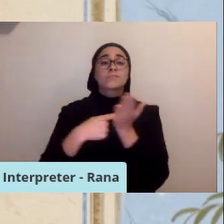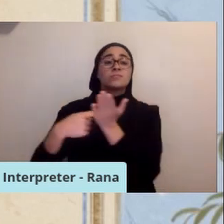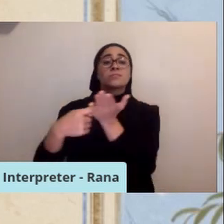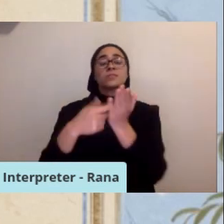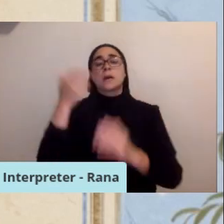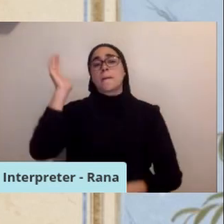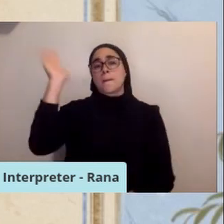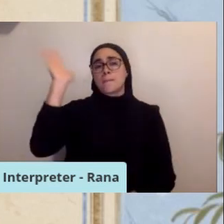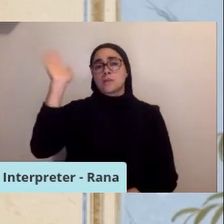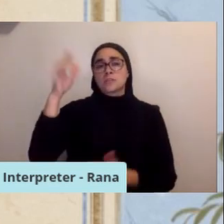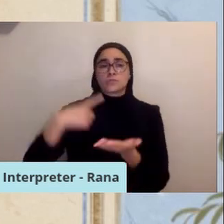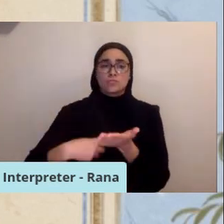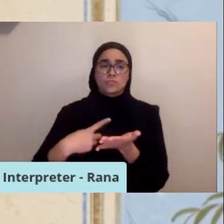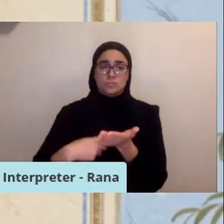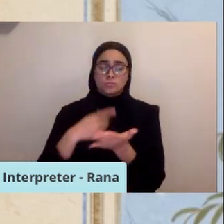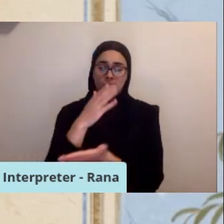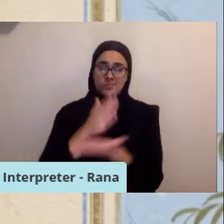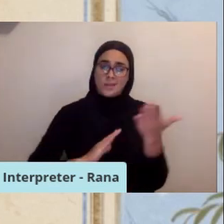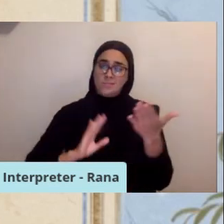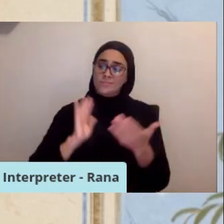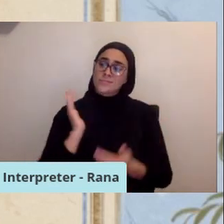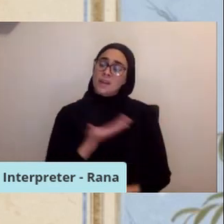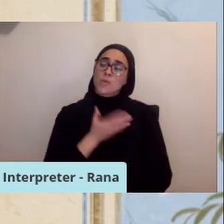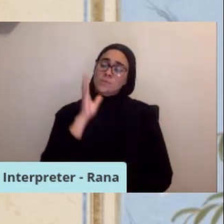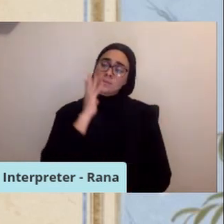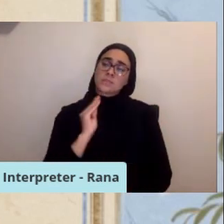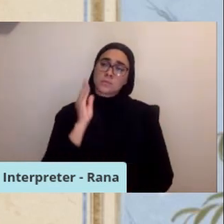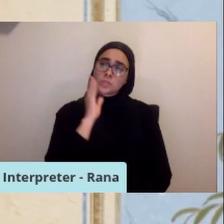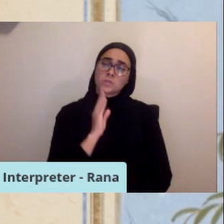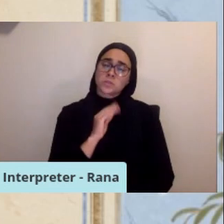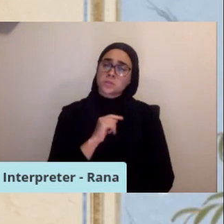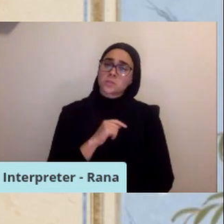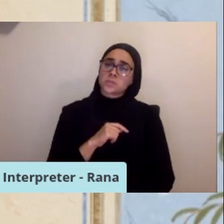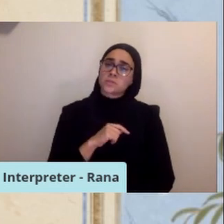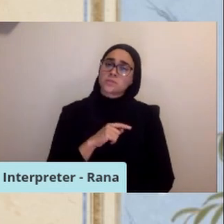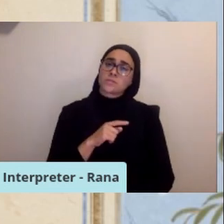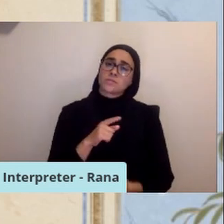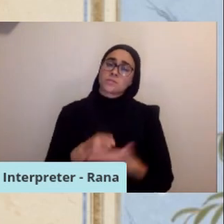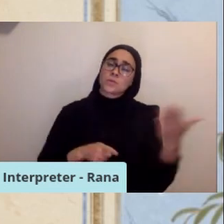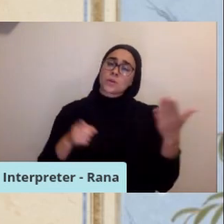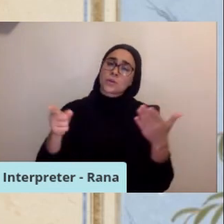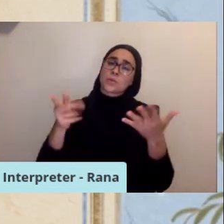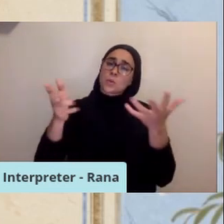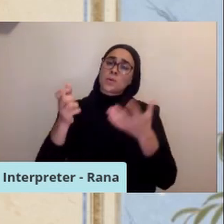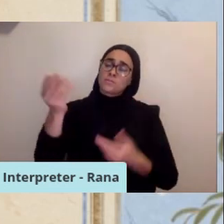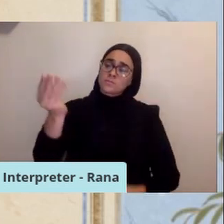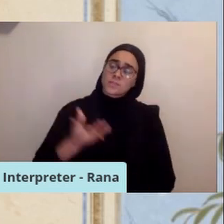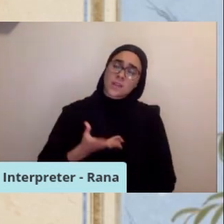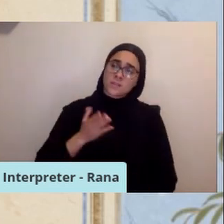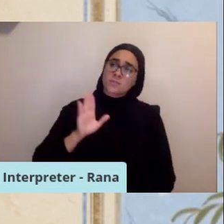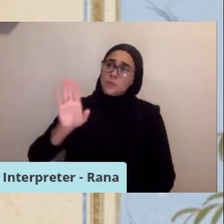discuss some takeaways, what would you like us to know about Jamal?